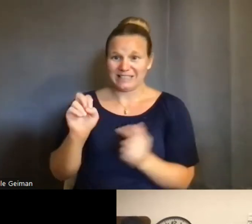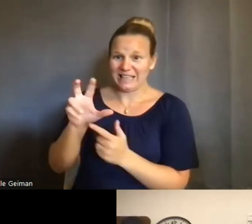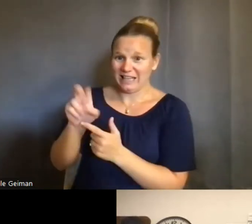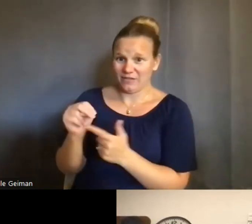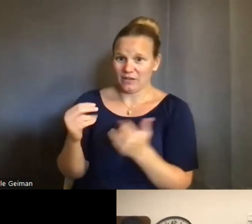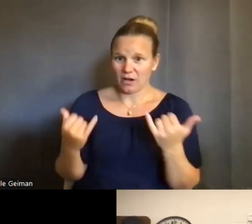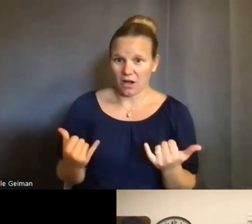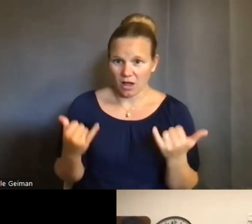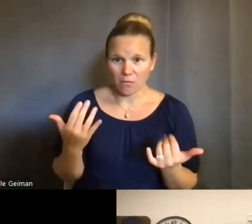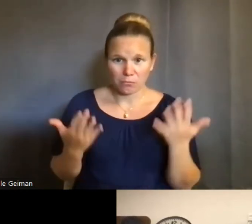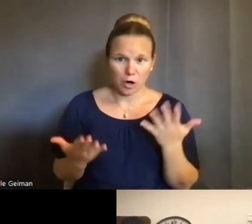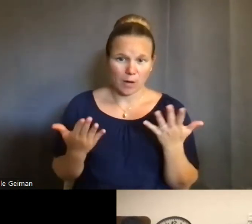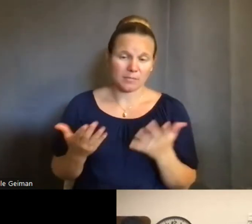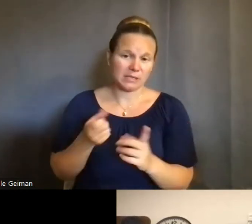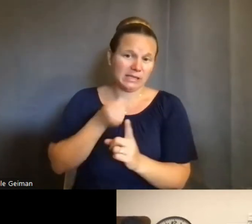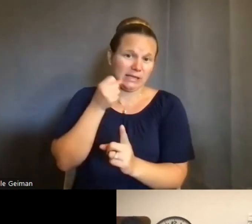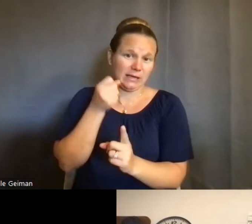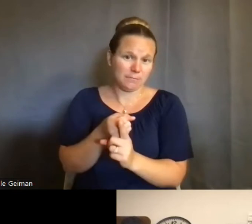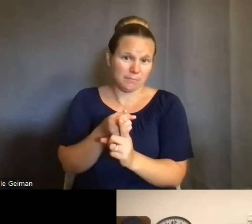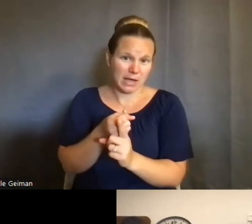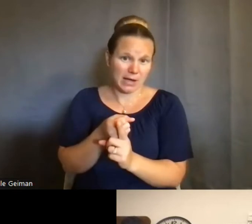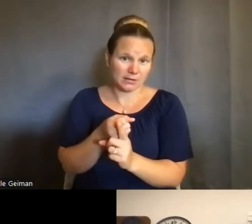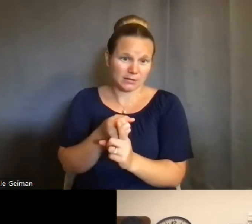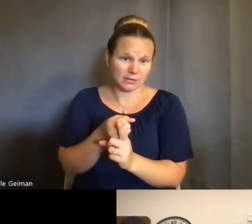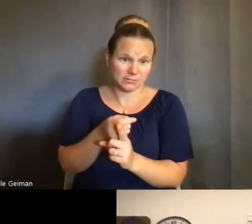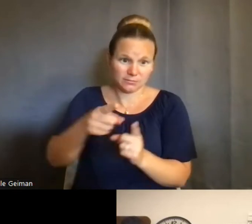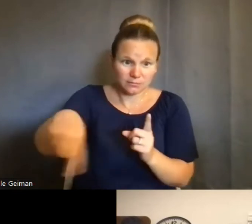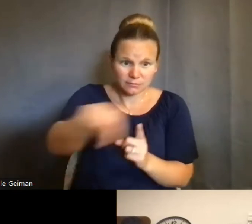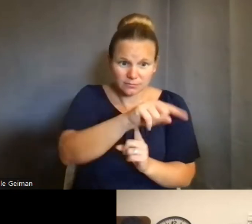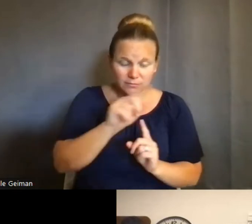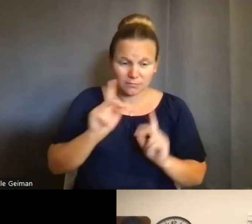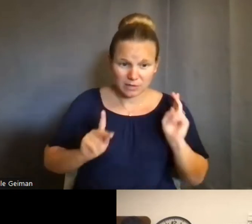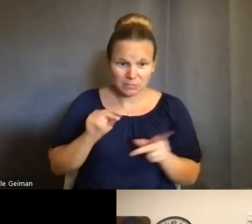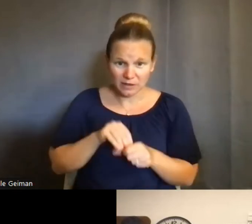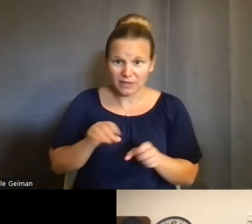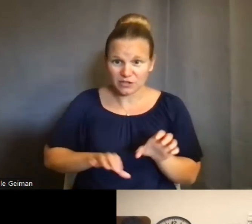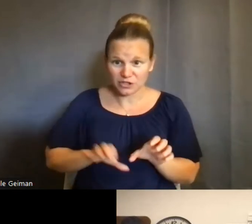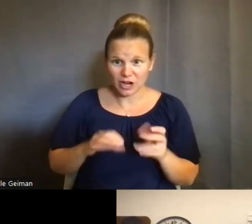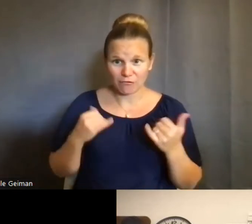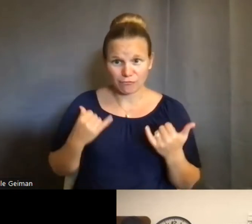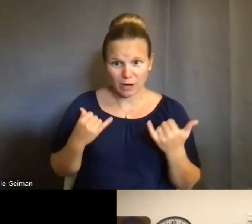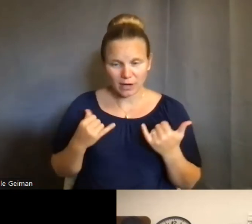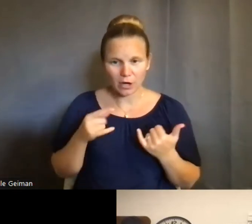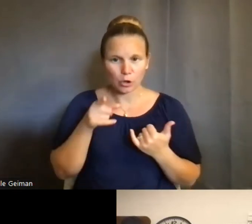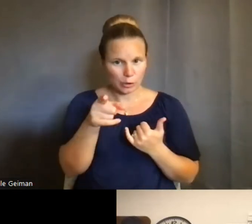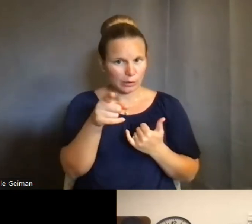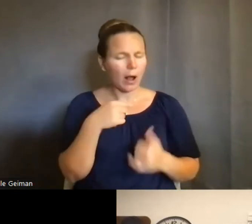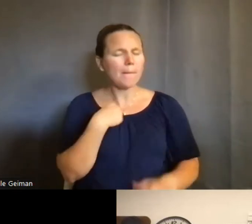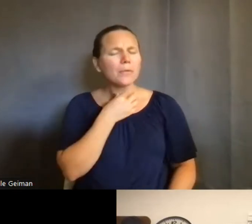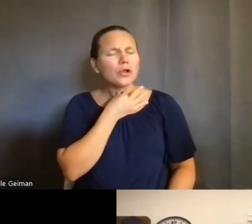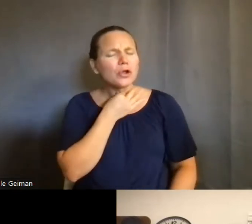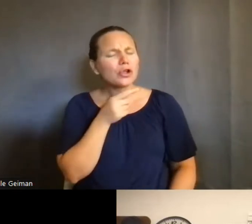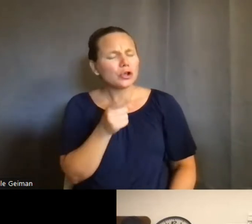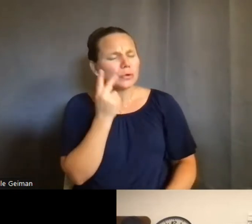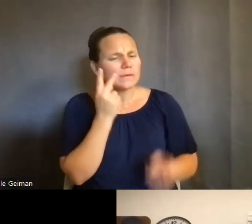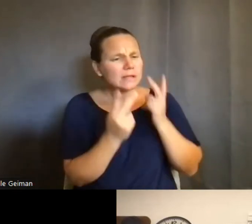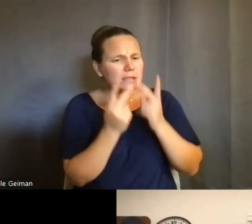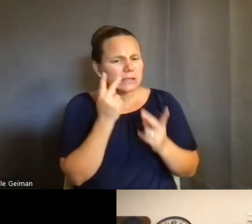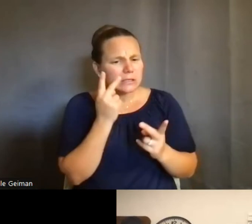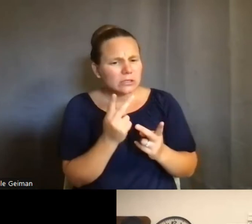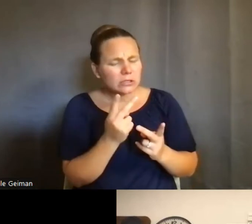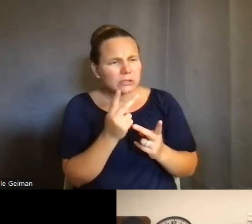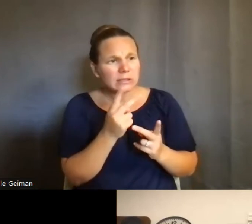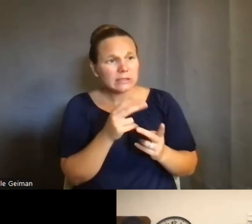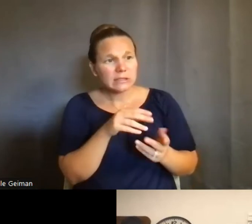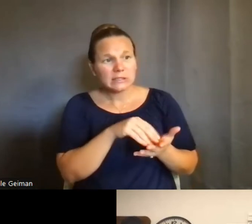many of the schools of teachers in this chat. And so have you seen teacher shortages hit King